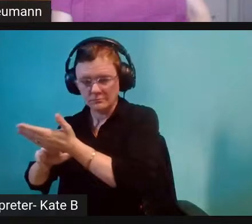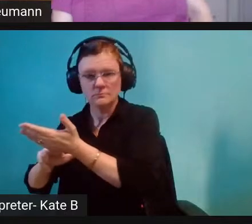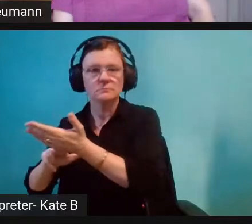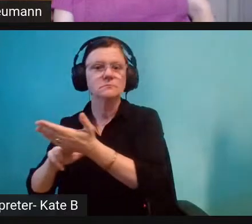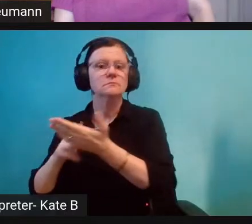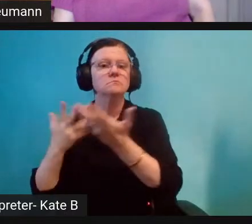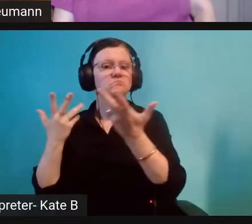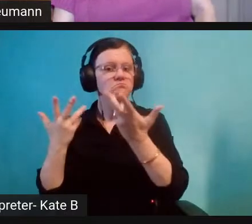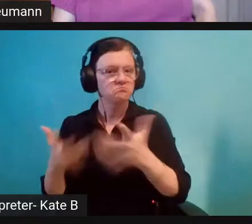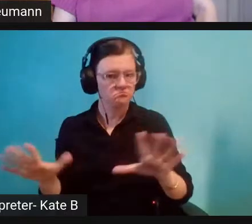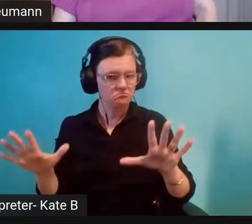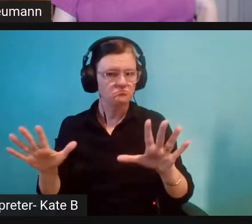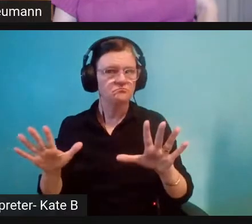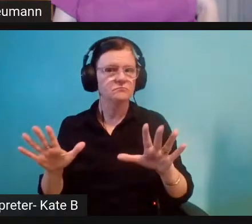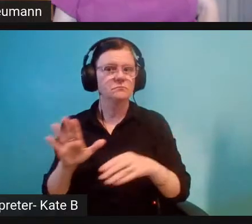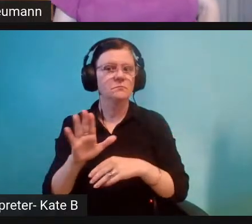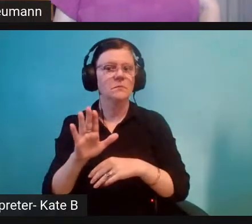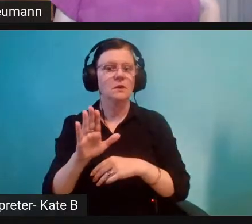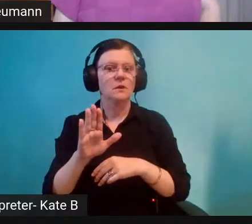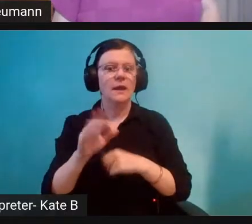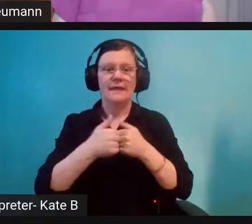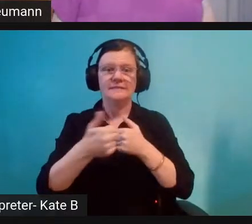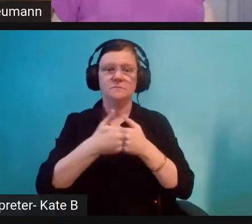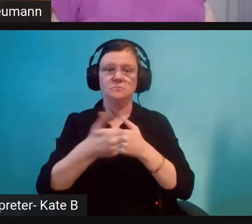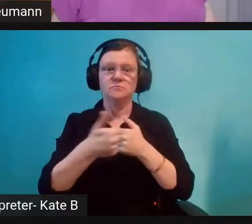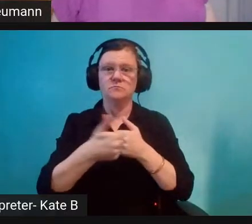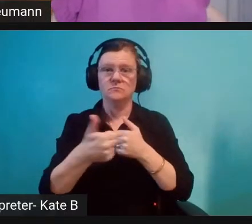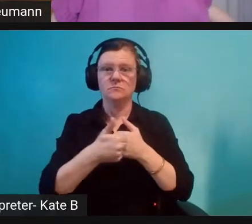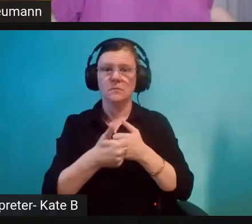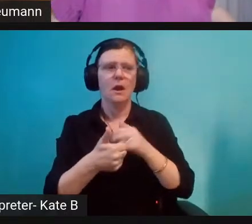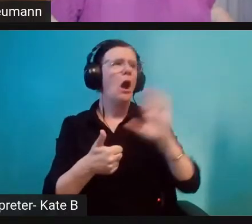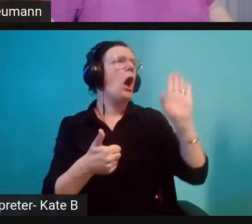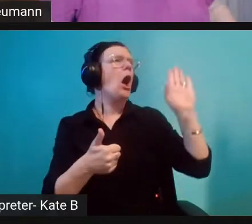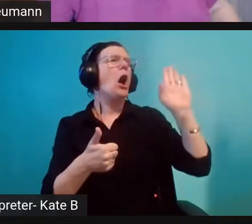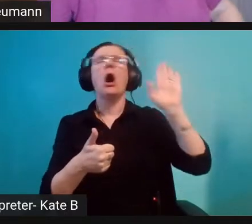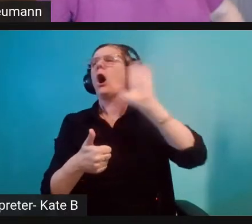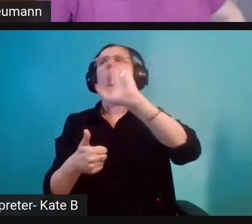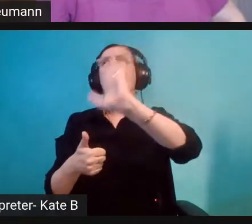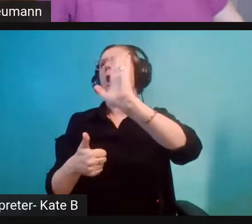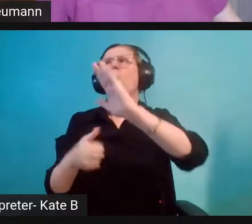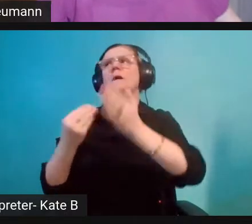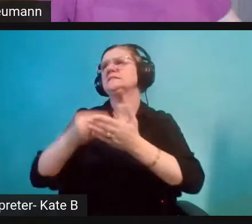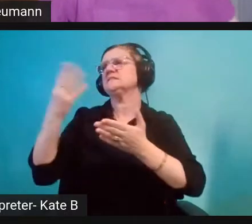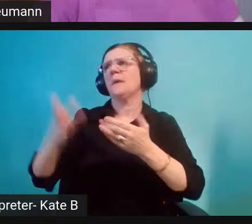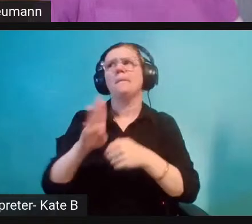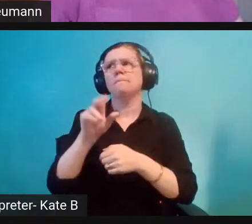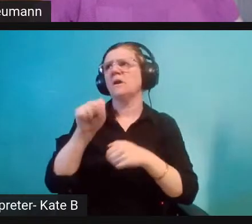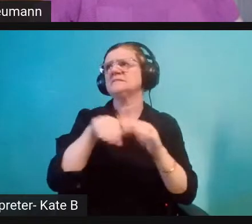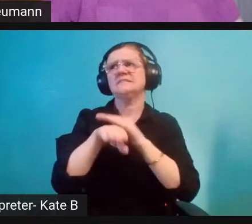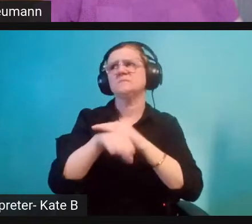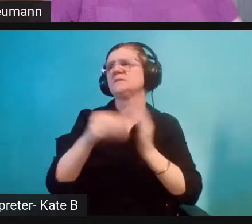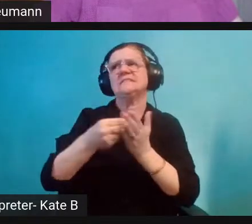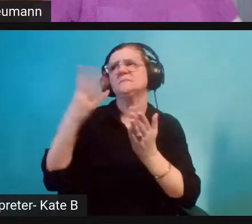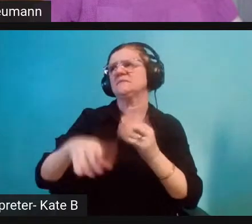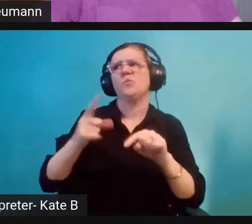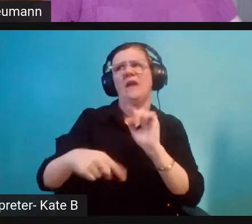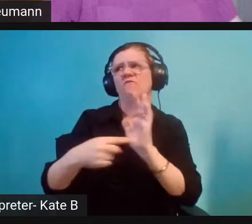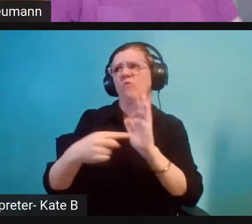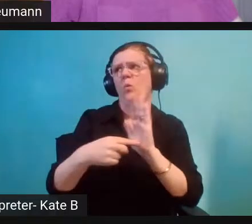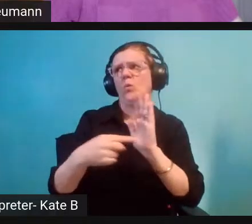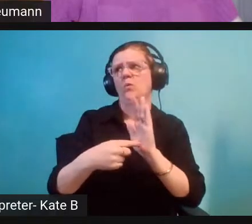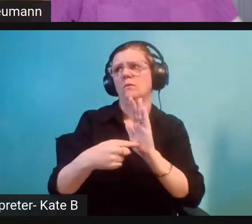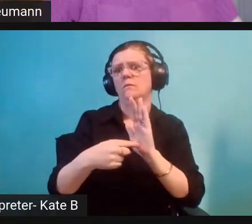system, or the public transportation system, said it's going to be way too expensive to make the buses accessible. And then